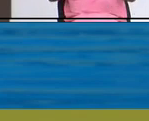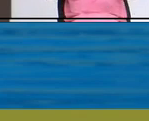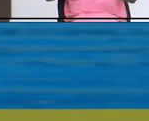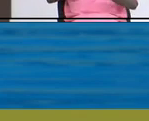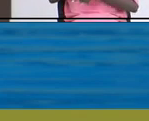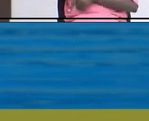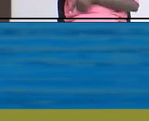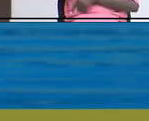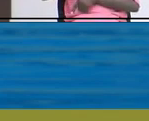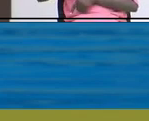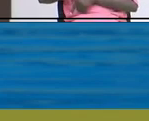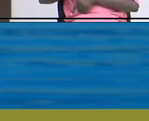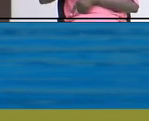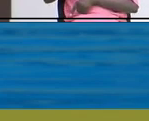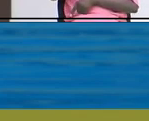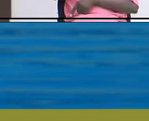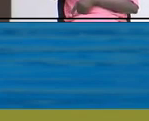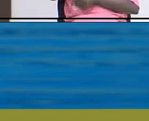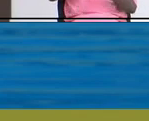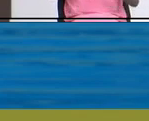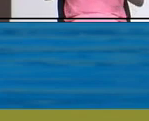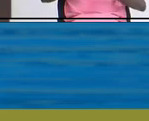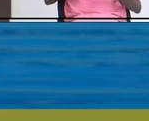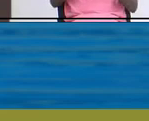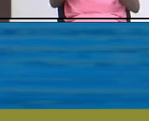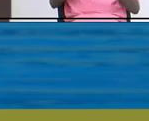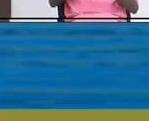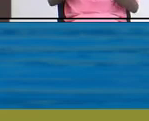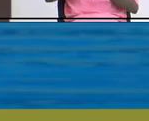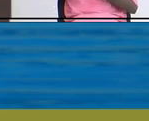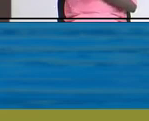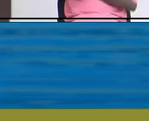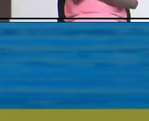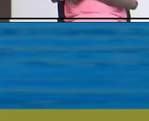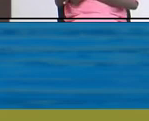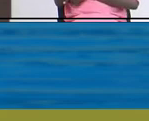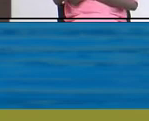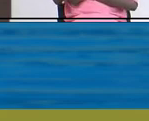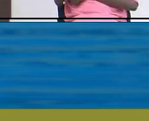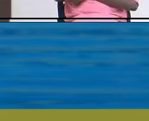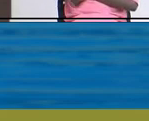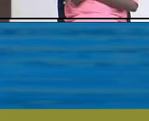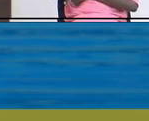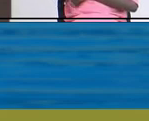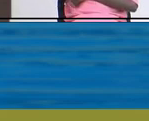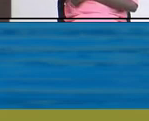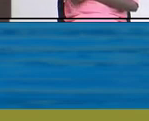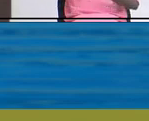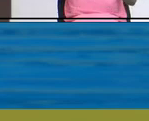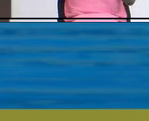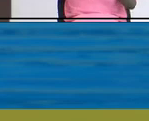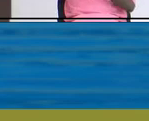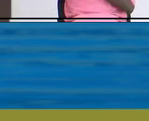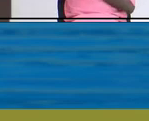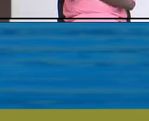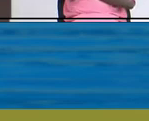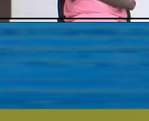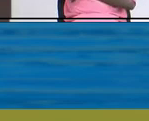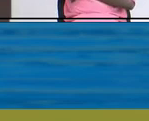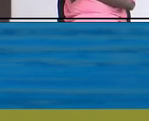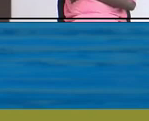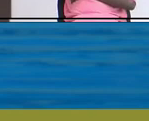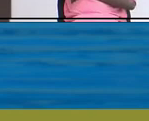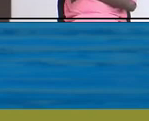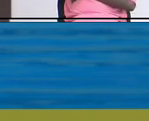time that time the chief who is now in in in sitting in Jabakunda